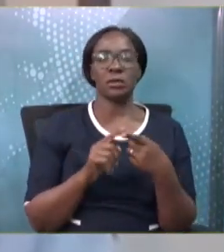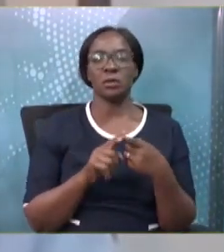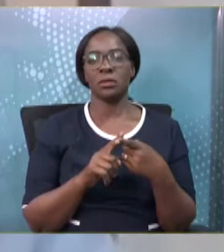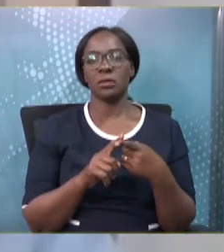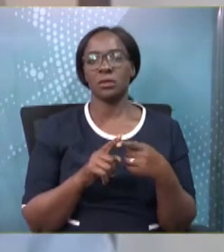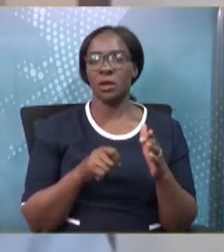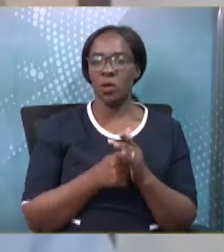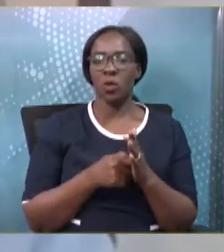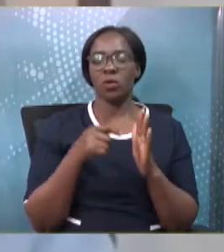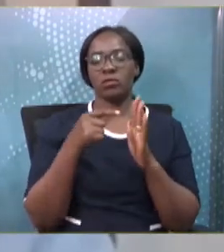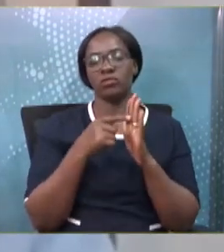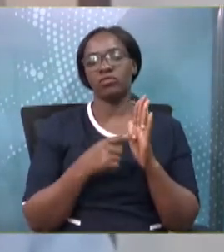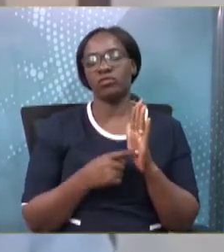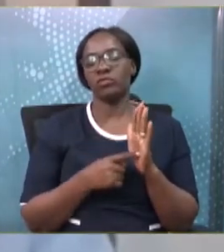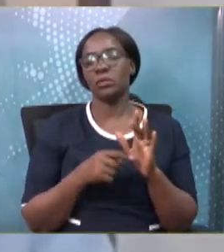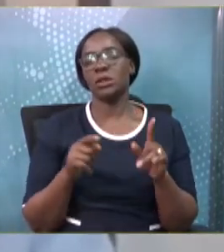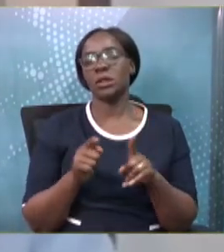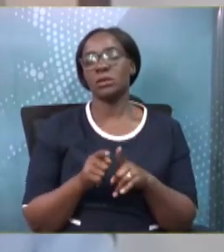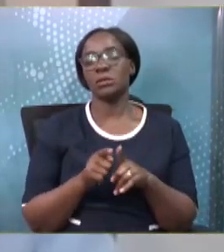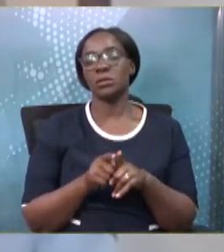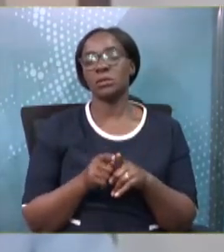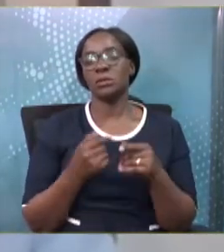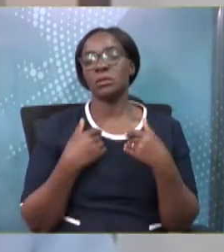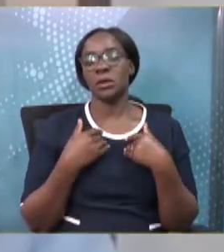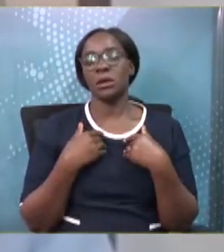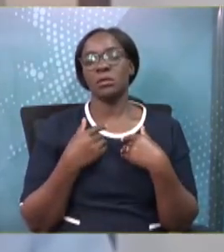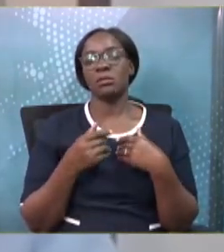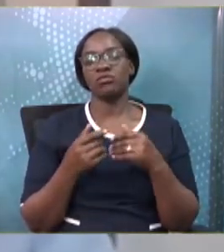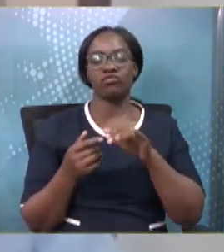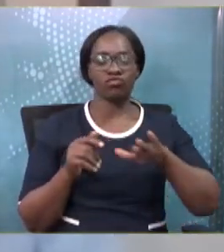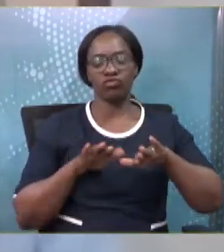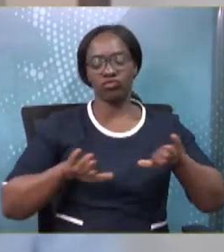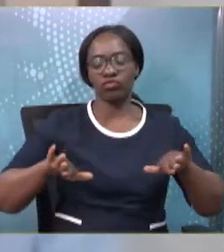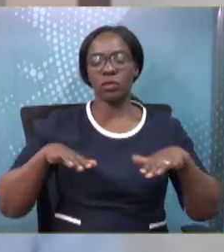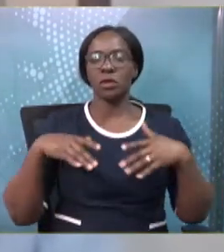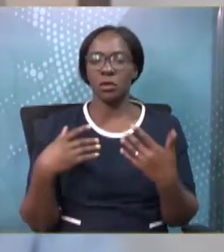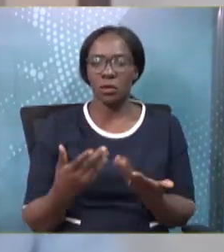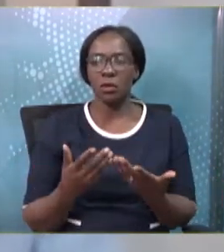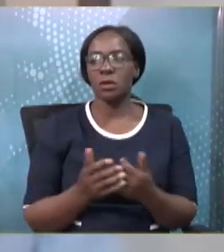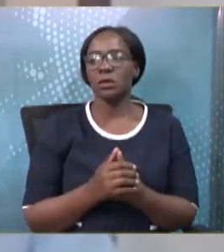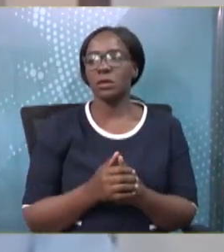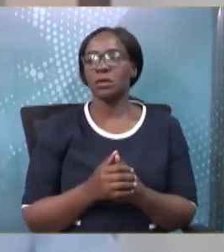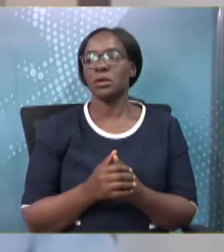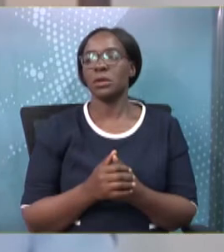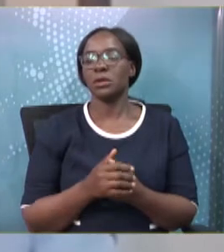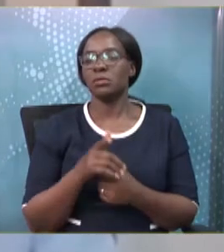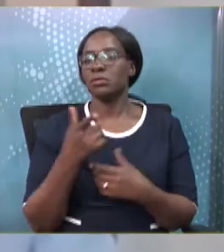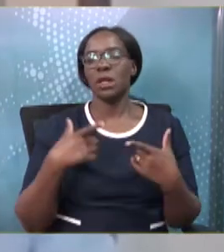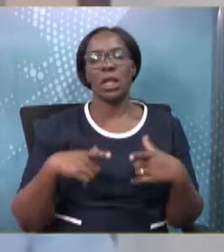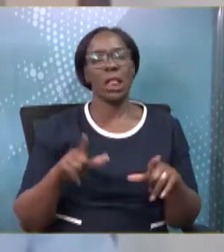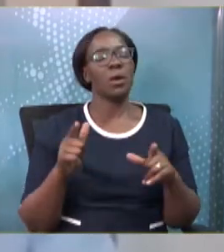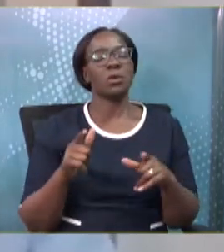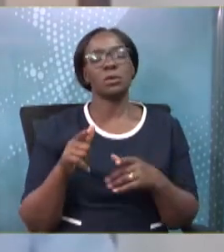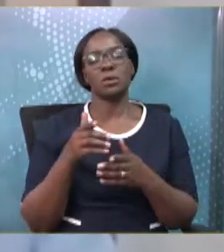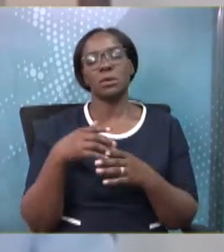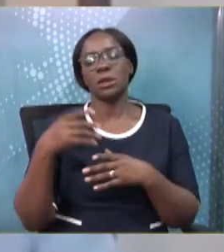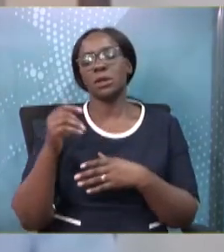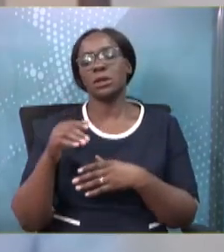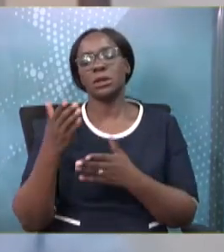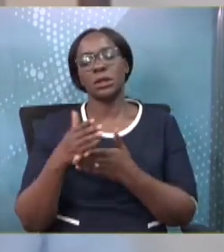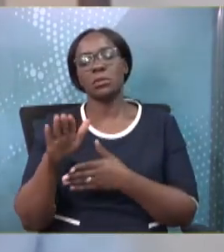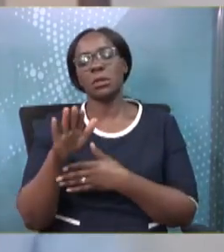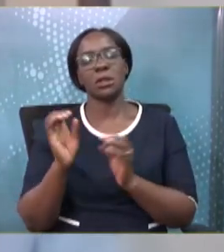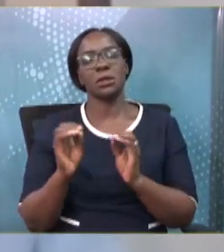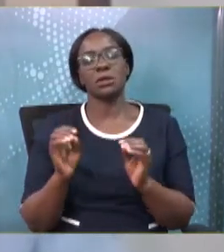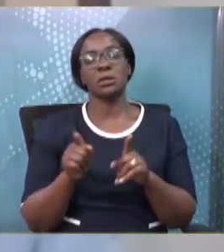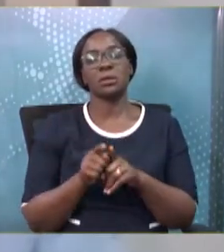lockdown conditions, where you have curfews, or you aren't operating, you aren't allowed to operate in certain places. You've